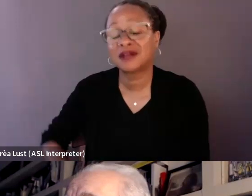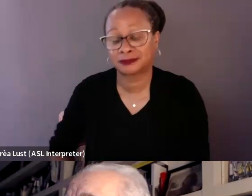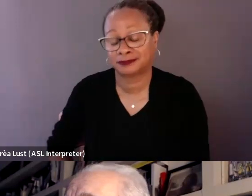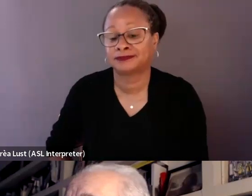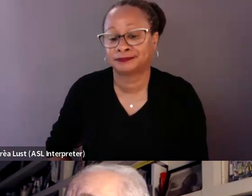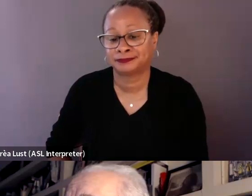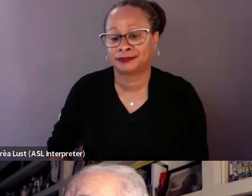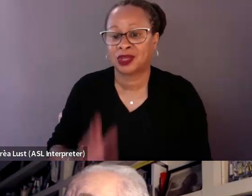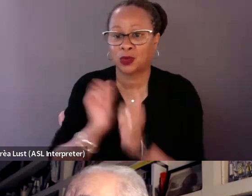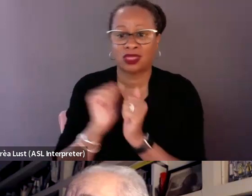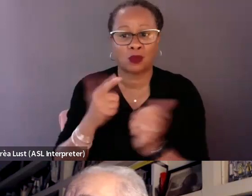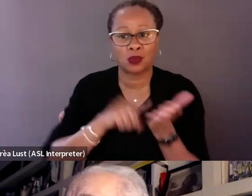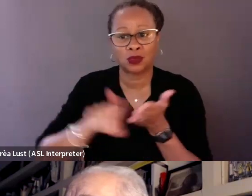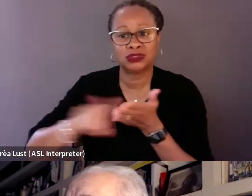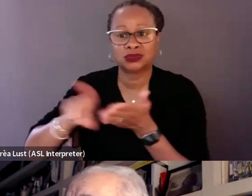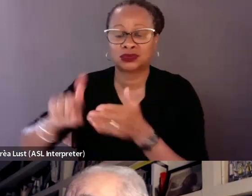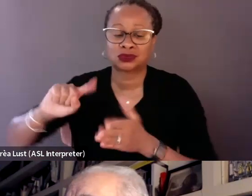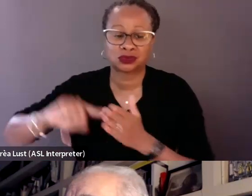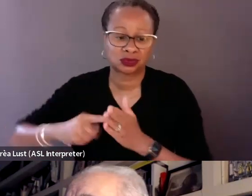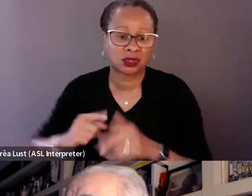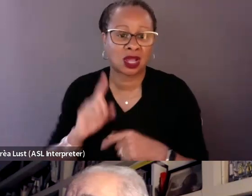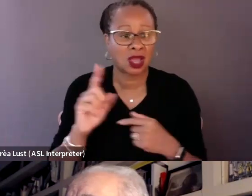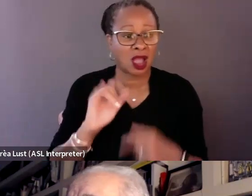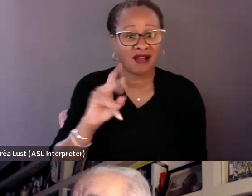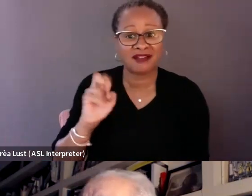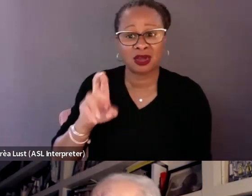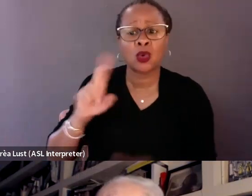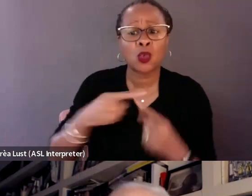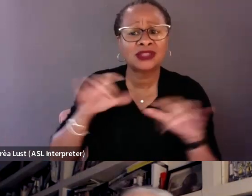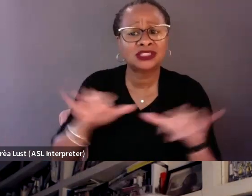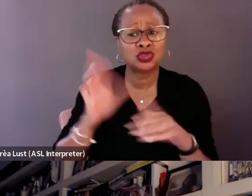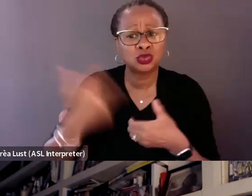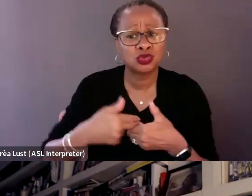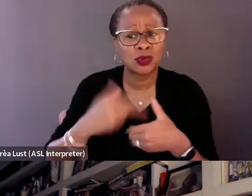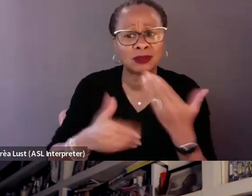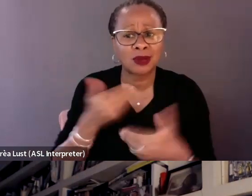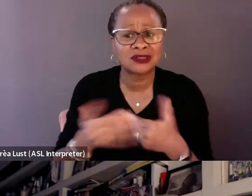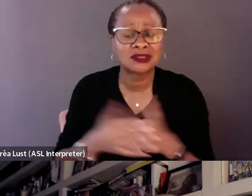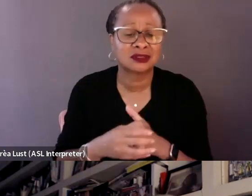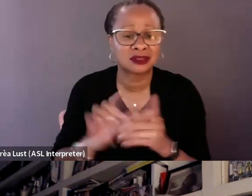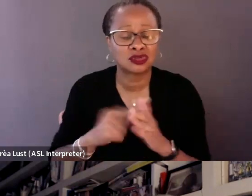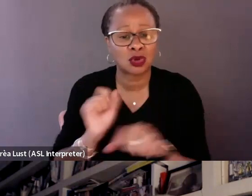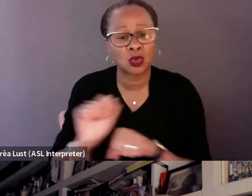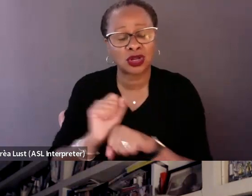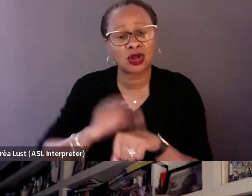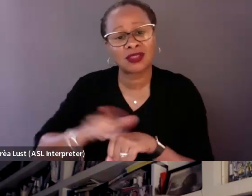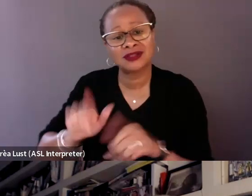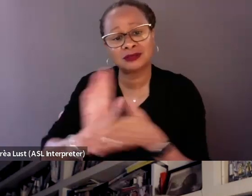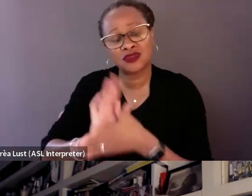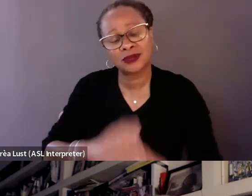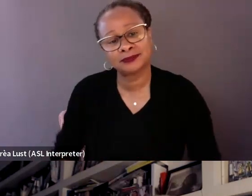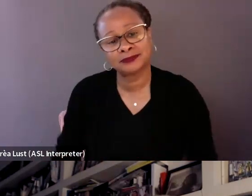with all the research. So Javier, when did you join in and start working on it?